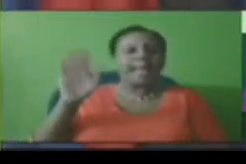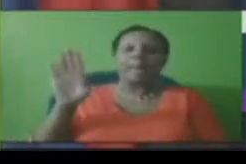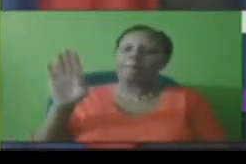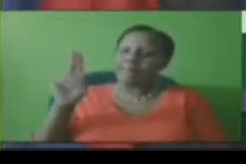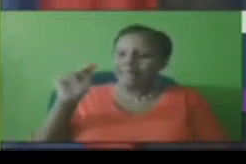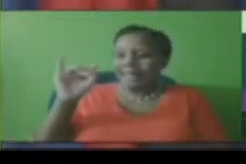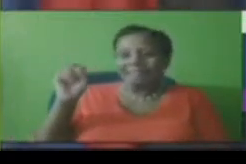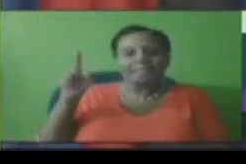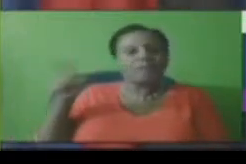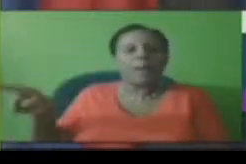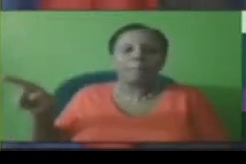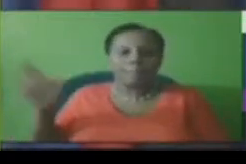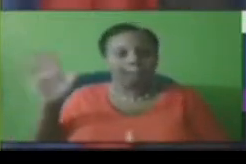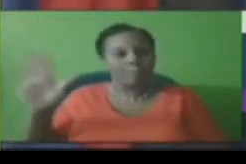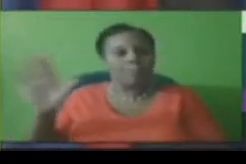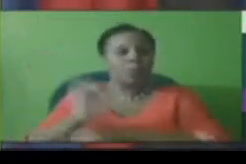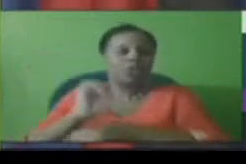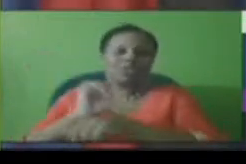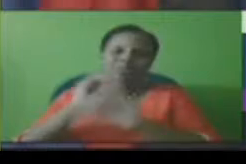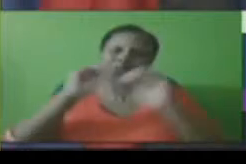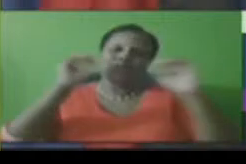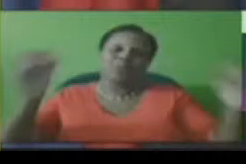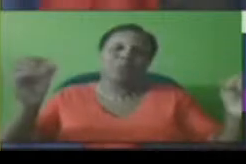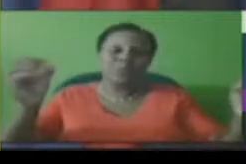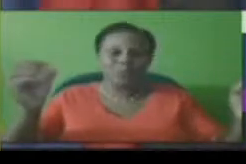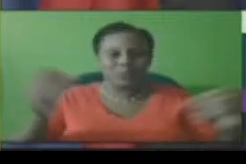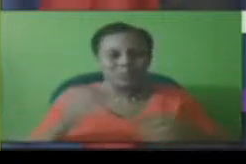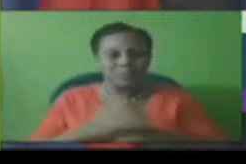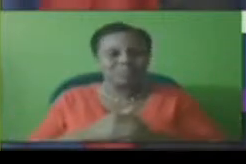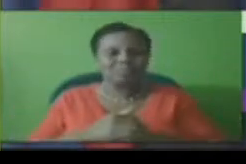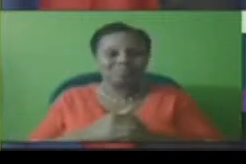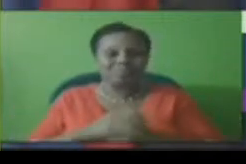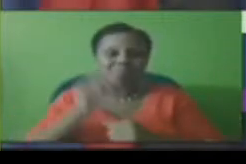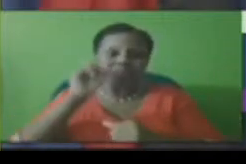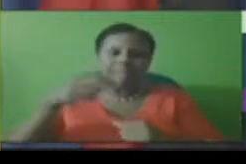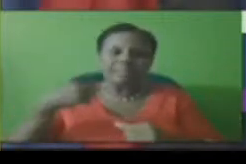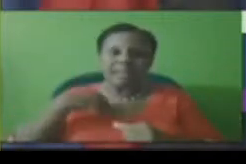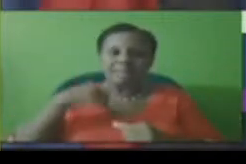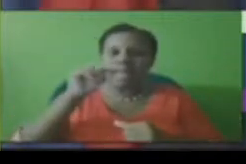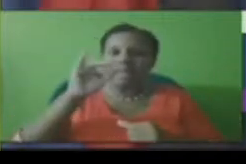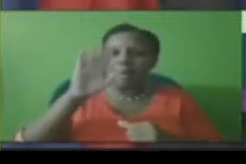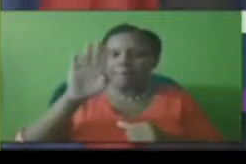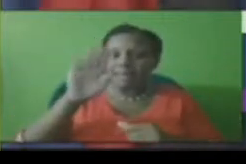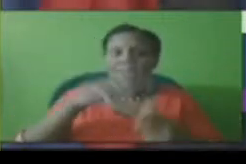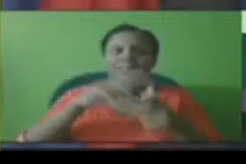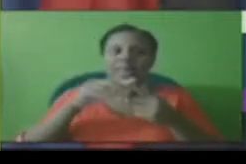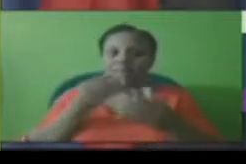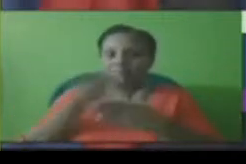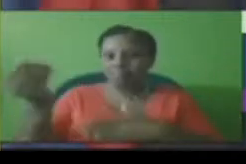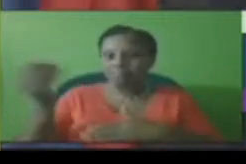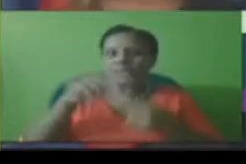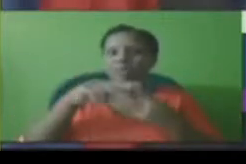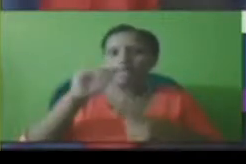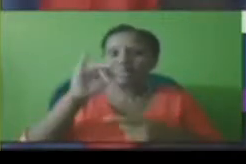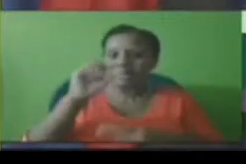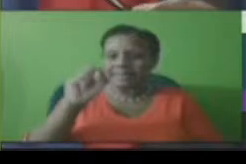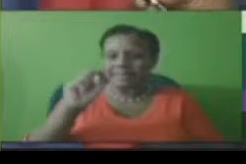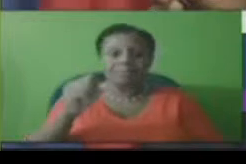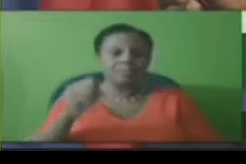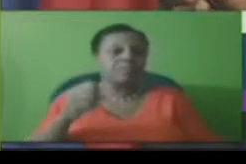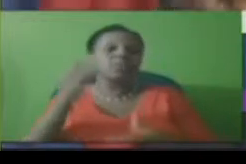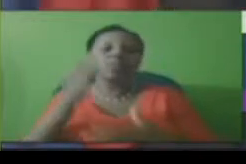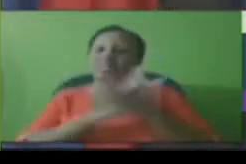have found situations where people have been taking money from the worker, purporting to do so for NIS